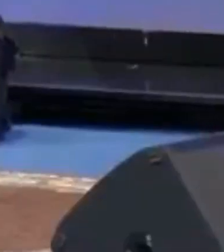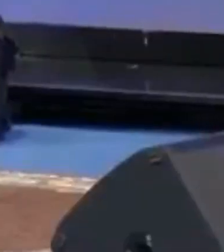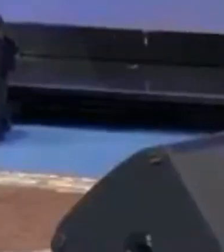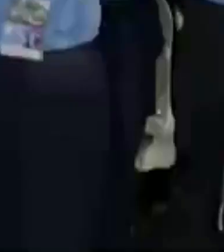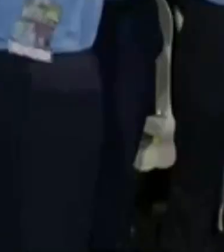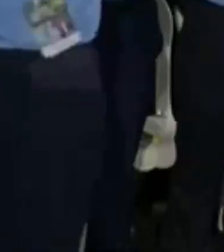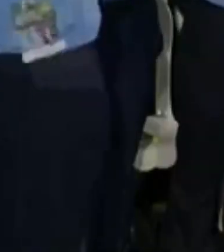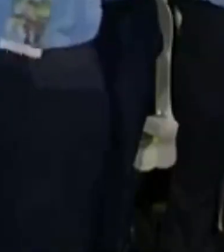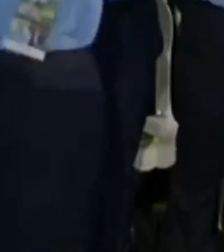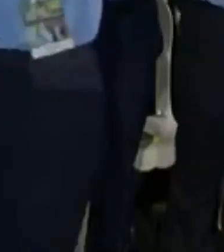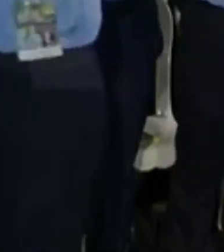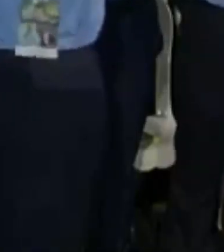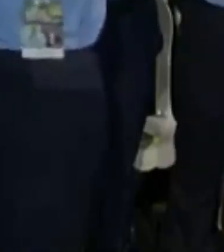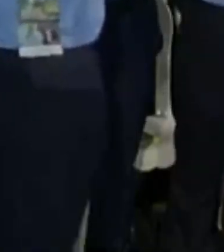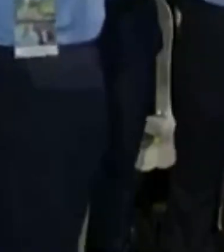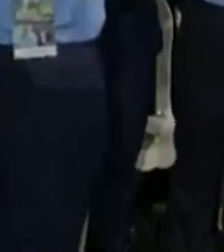Praise the Lord.